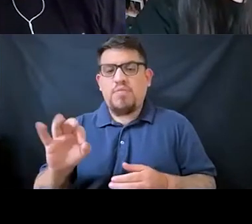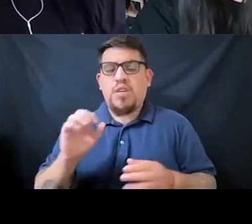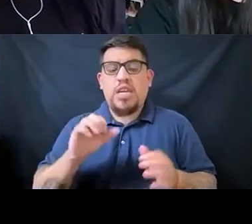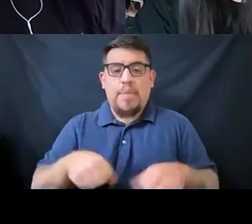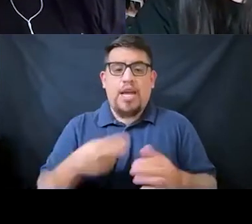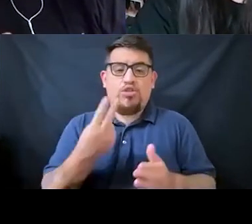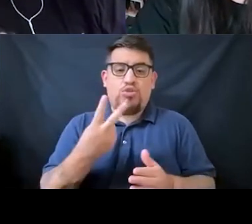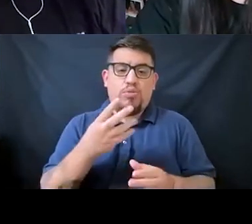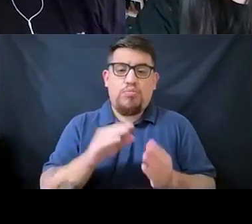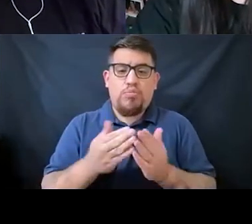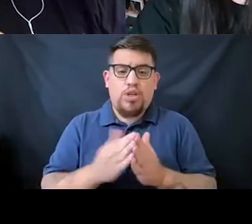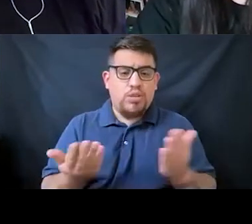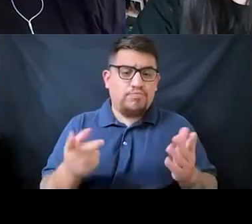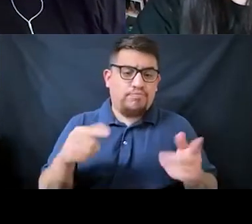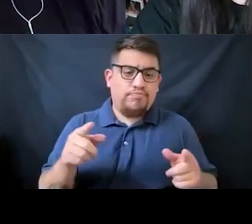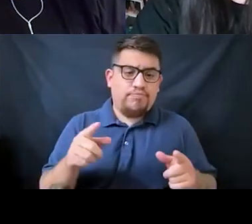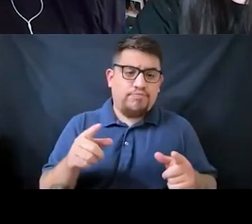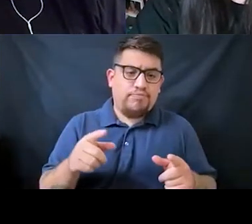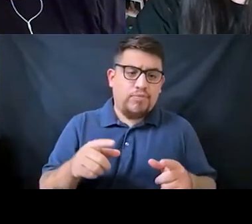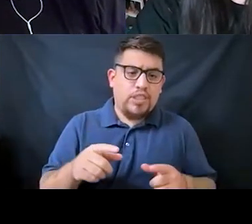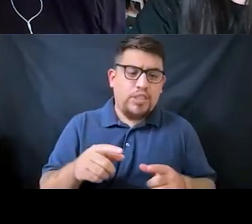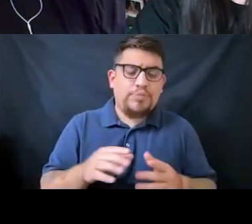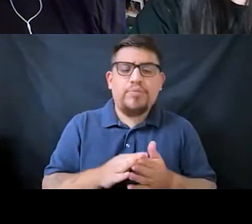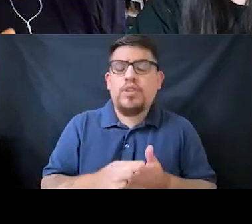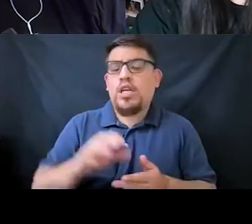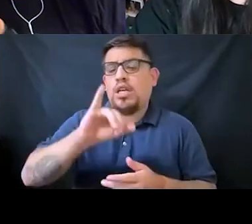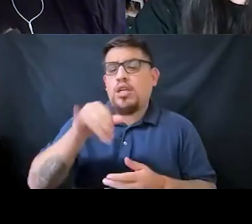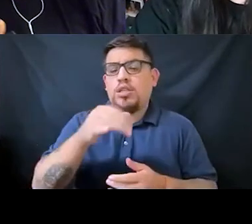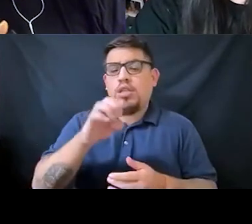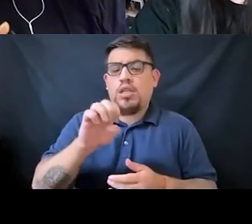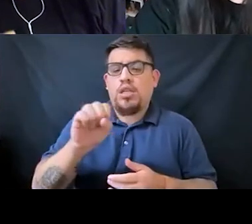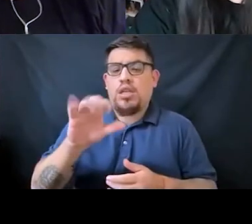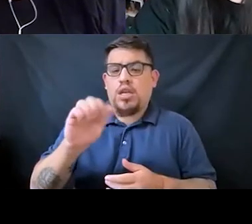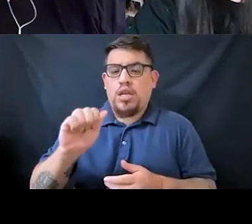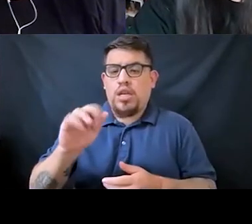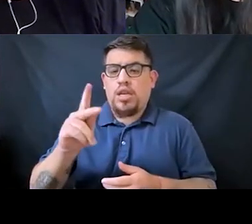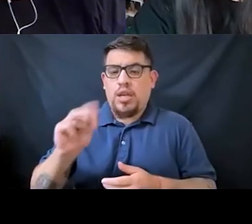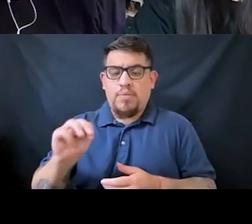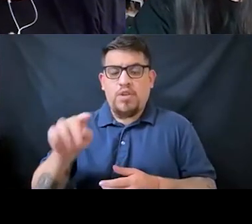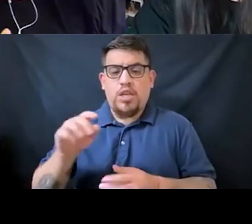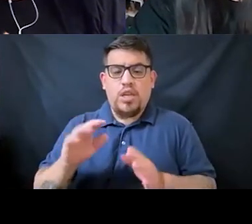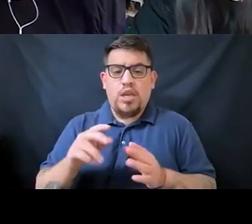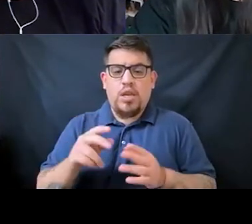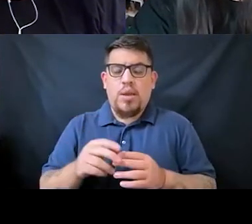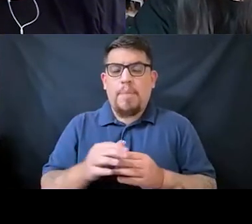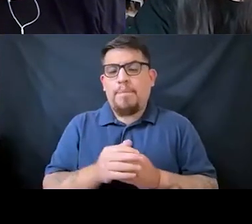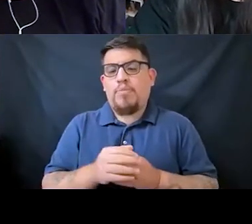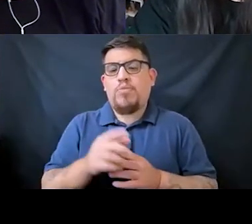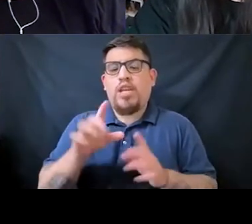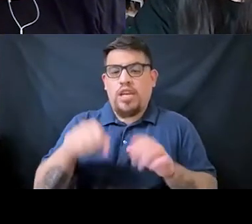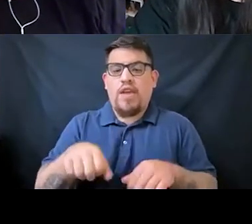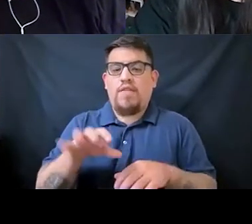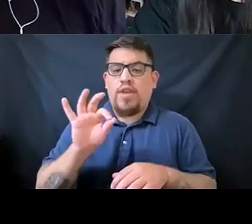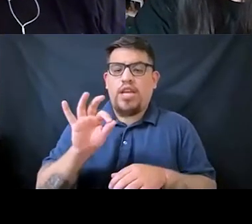through their catalog. It's Jessica Kinsley Publishers. So, and it's on our Twitter and